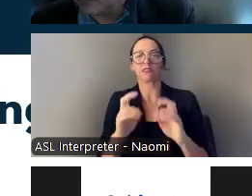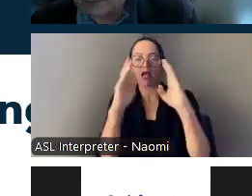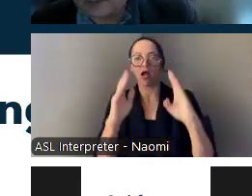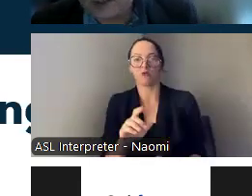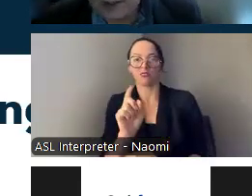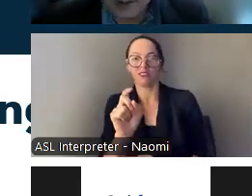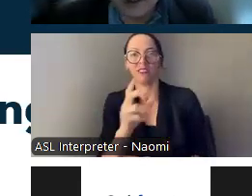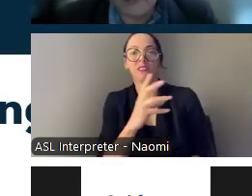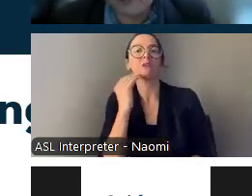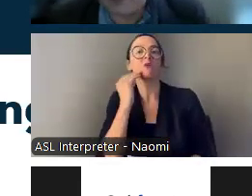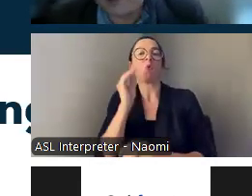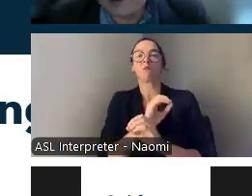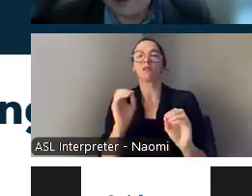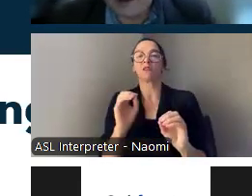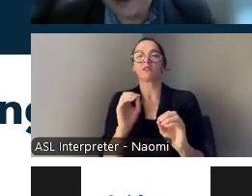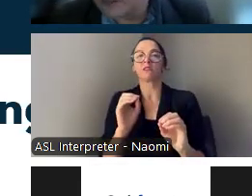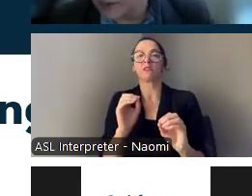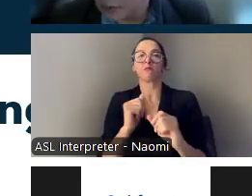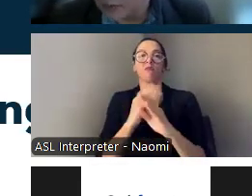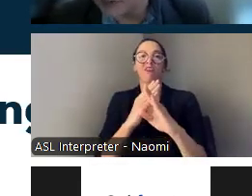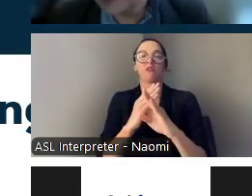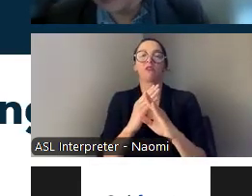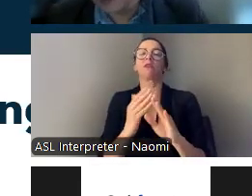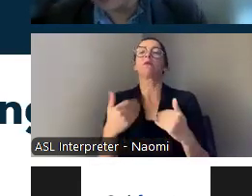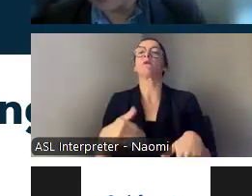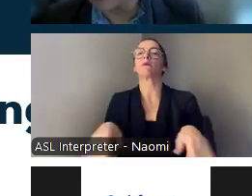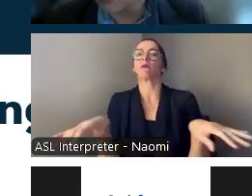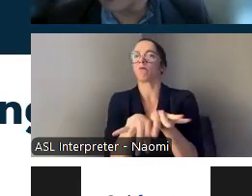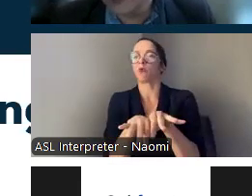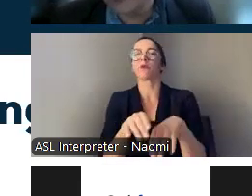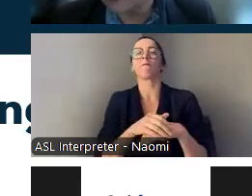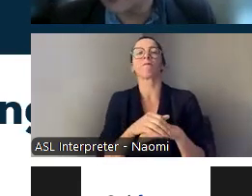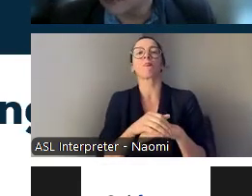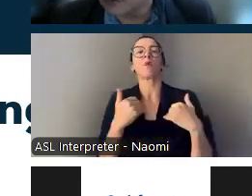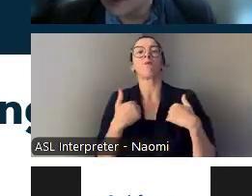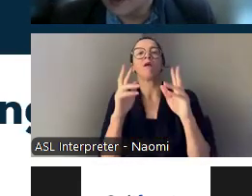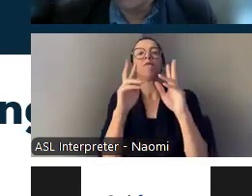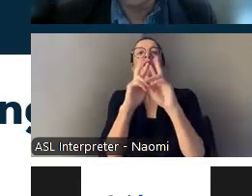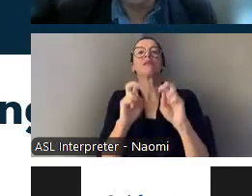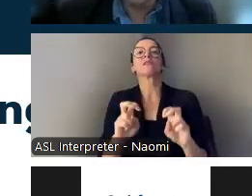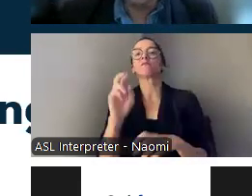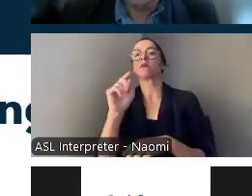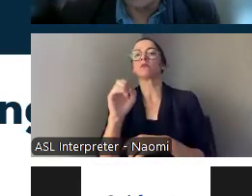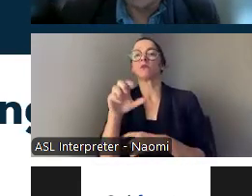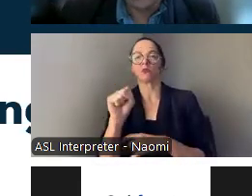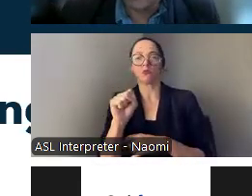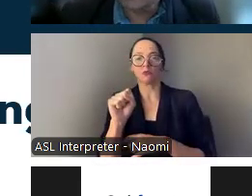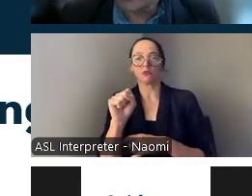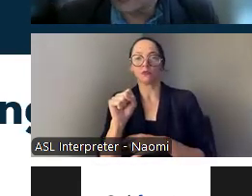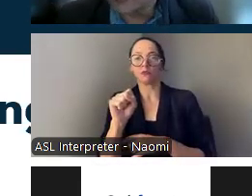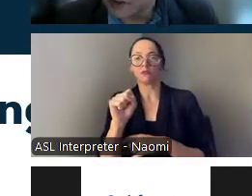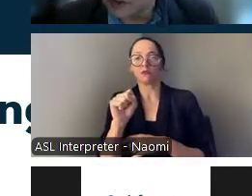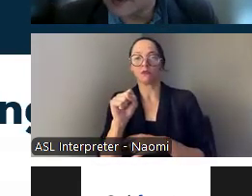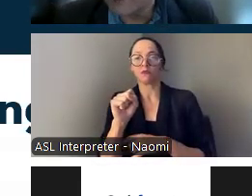really important. There are assessment tools such as a coordinated entry tool that are used by